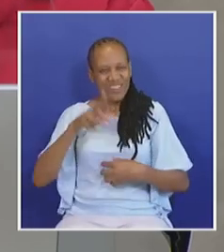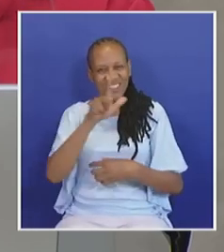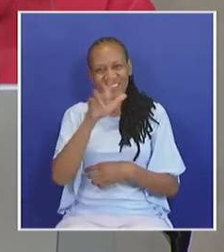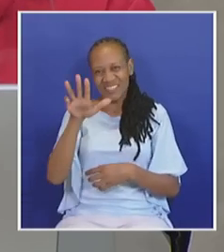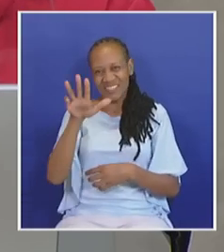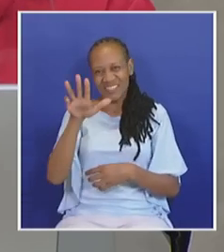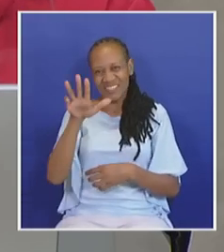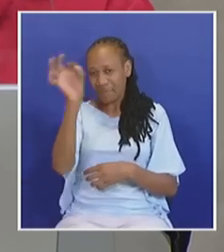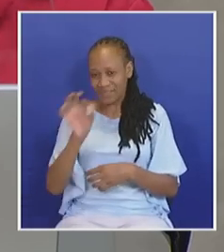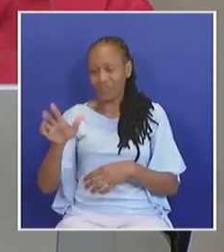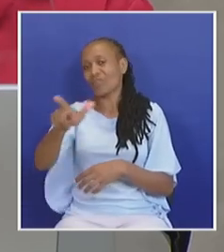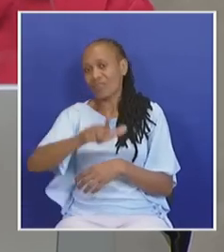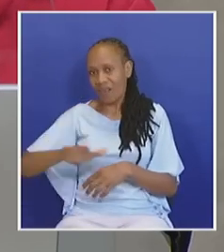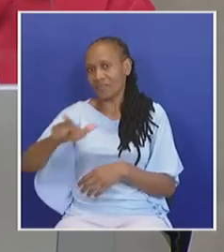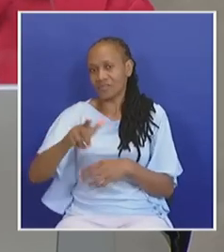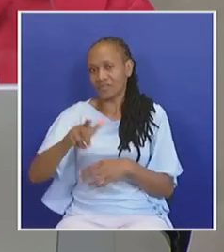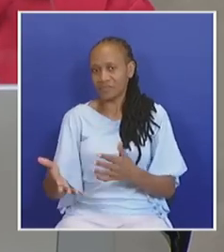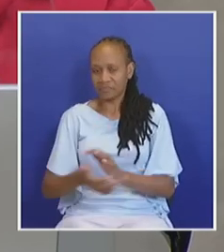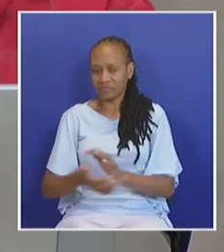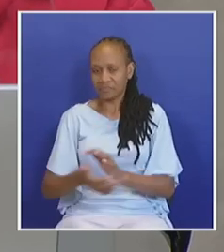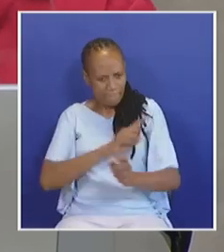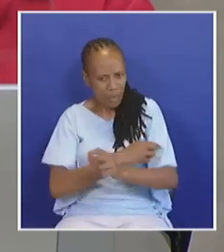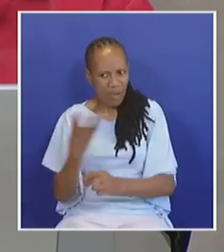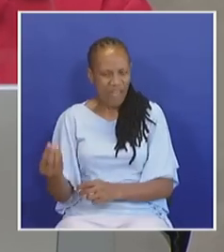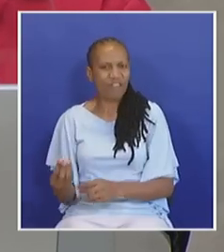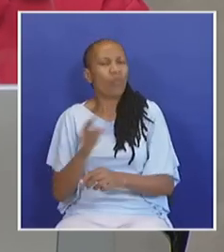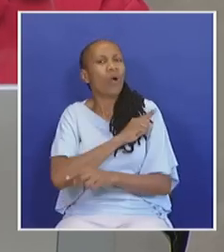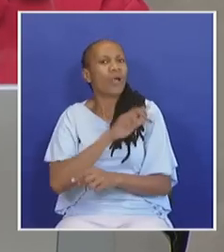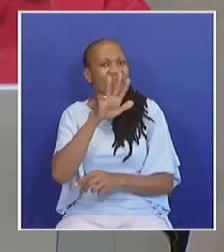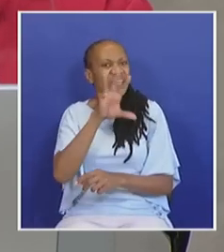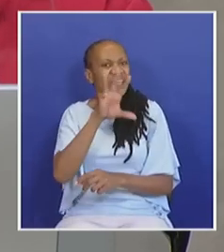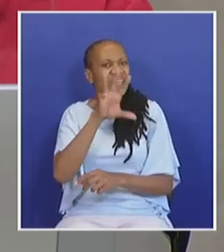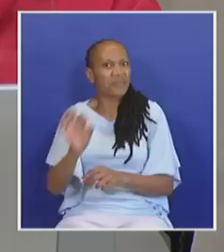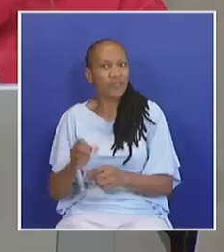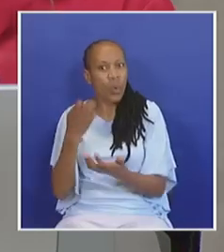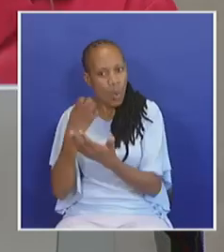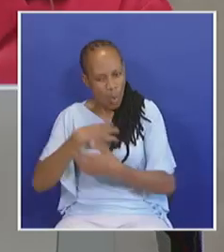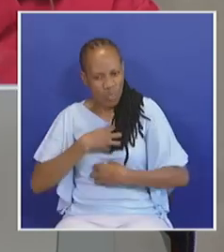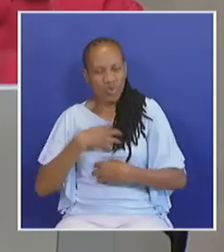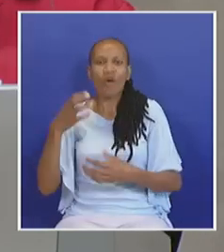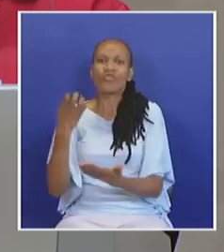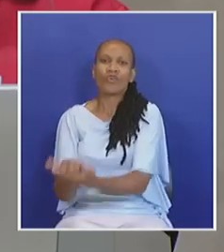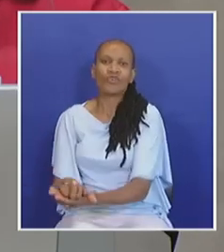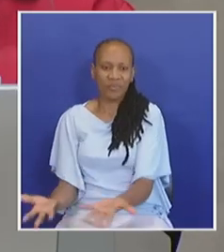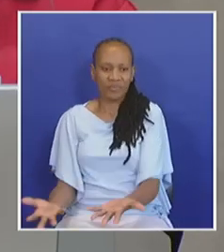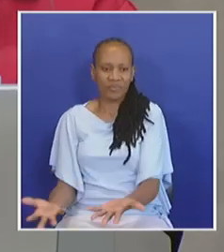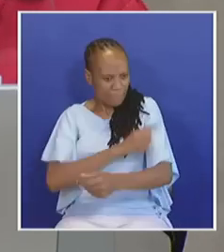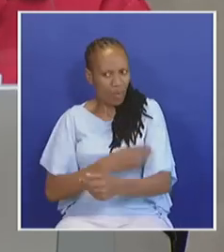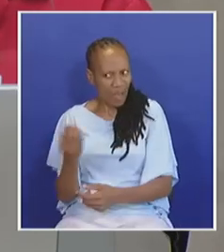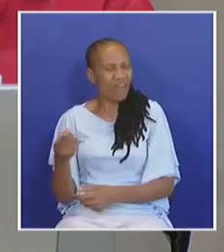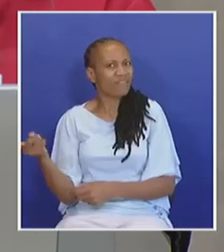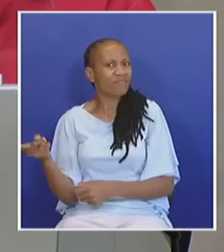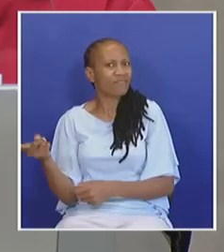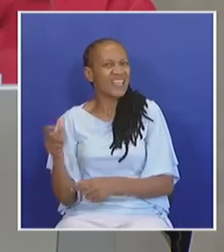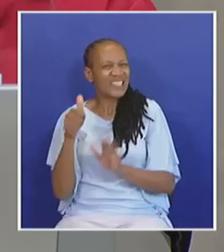land. They have this power because they still own 90% of our economy. They have this power because they still earn 6